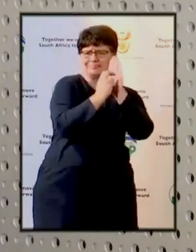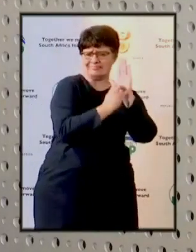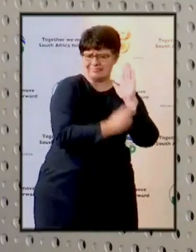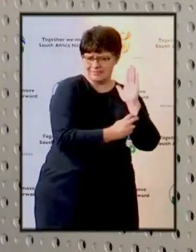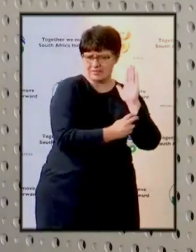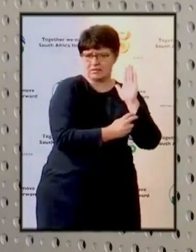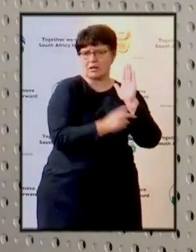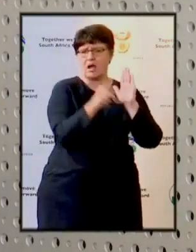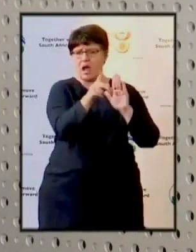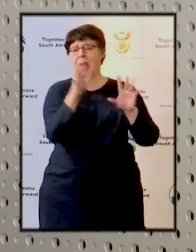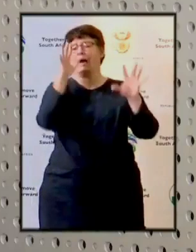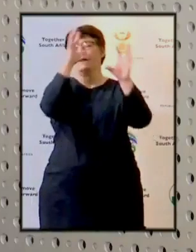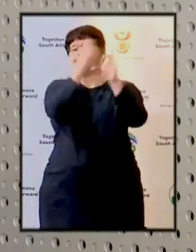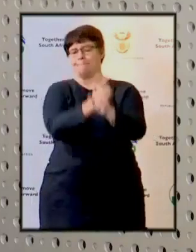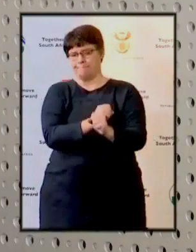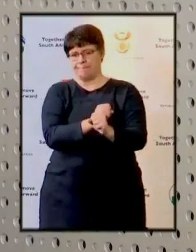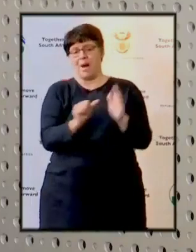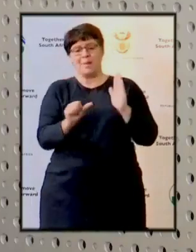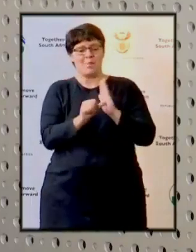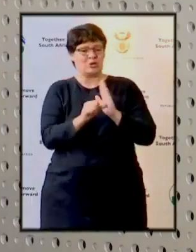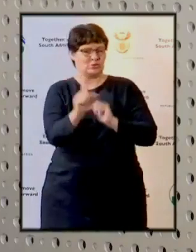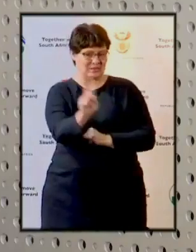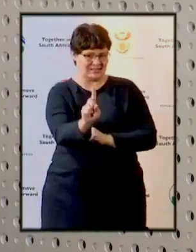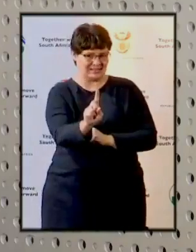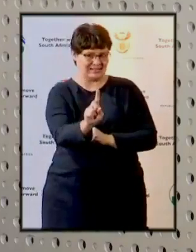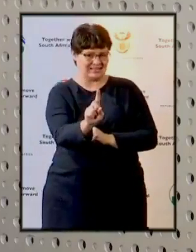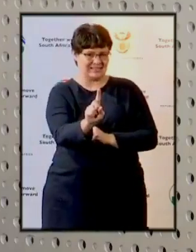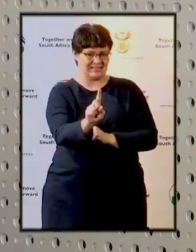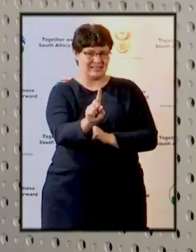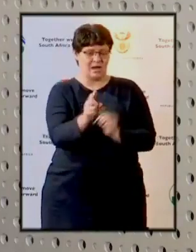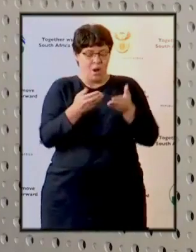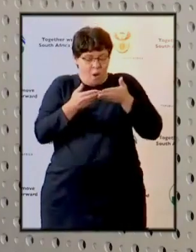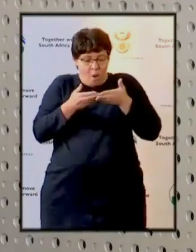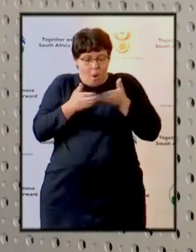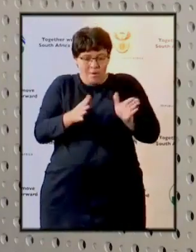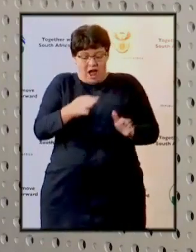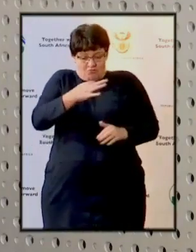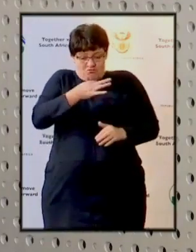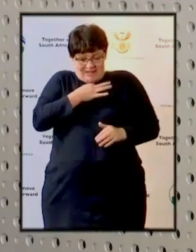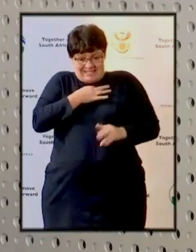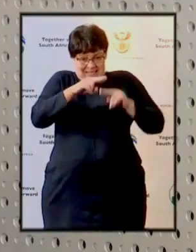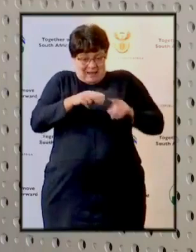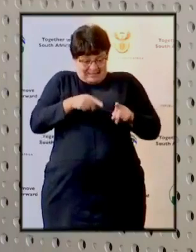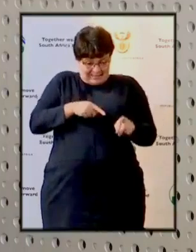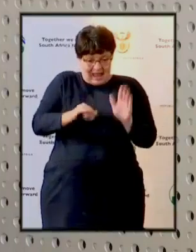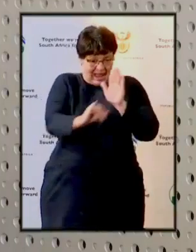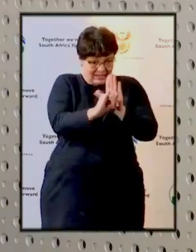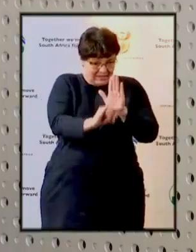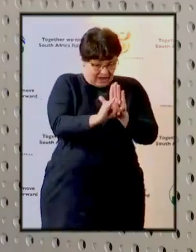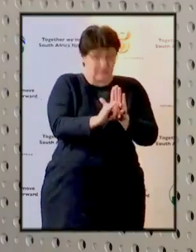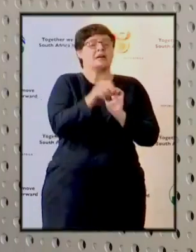the main point is to enable as much opening within the risk that has been